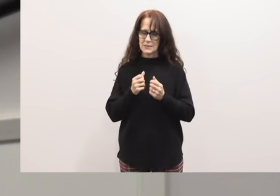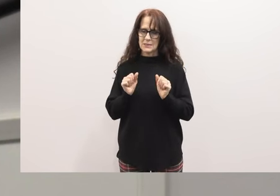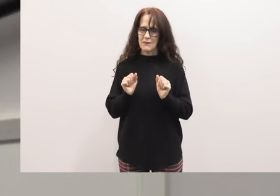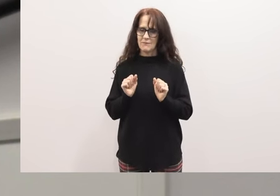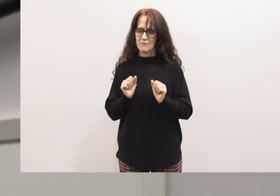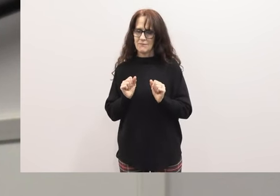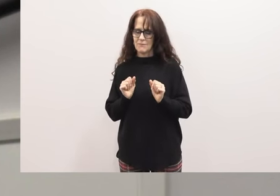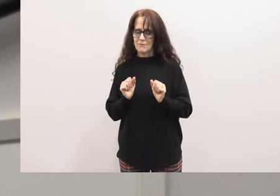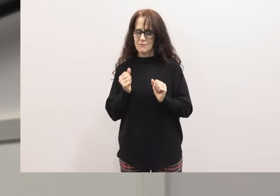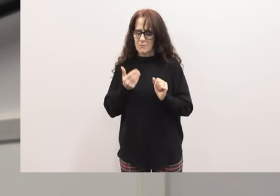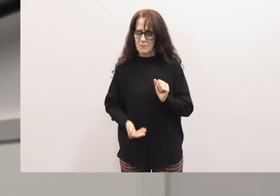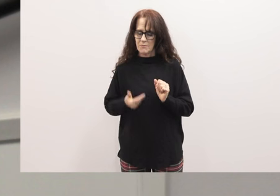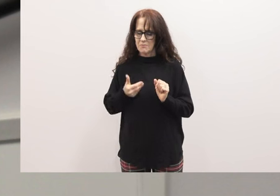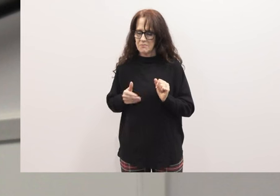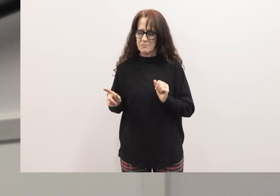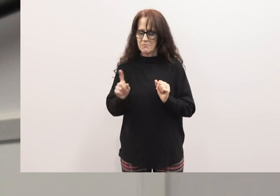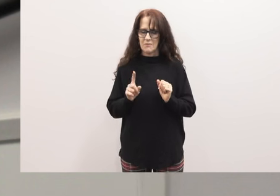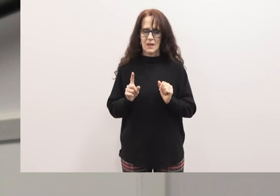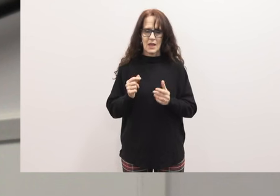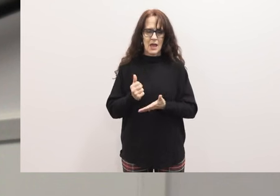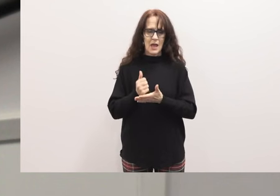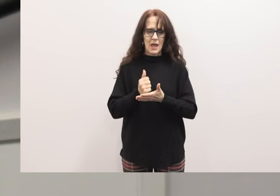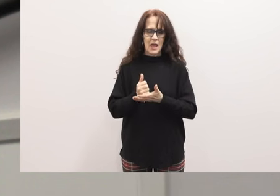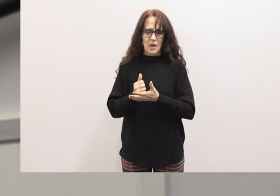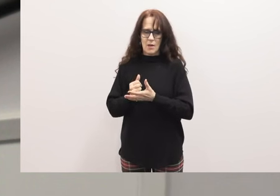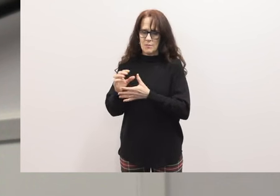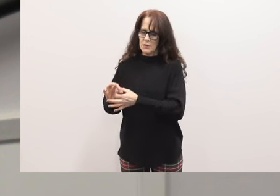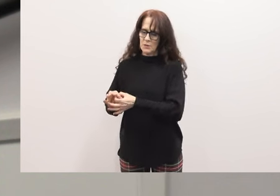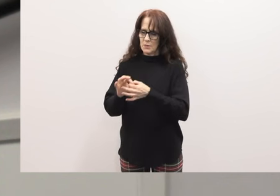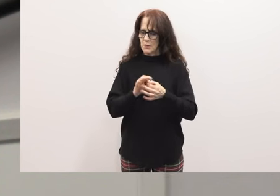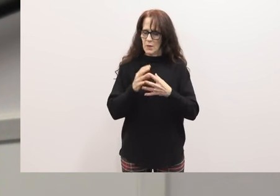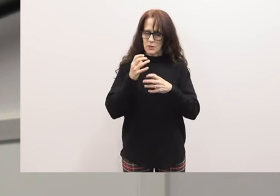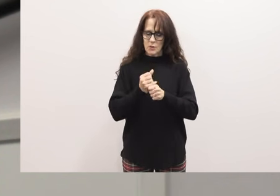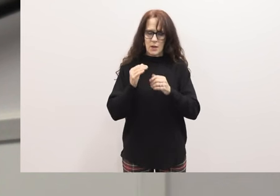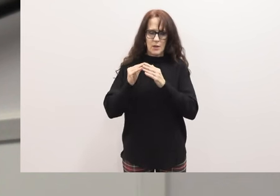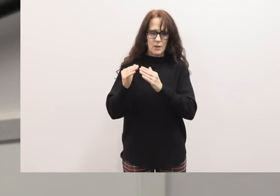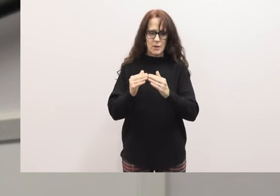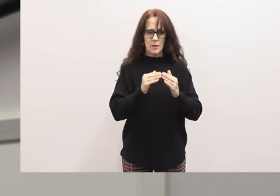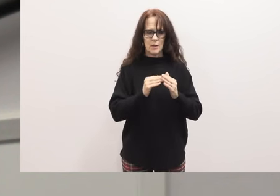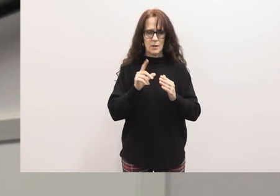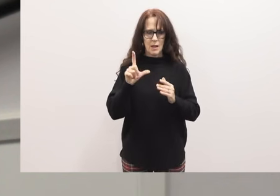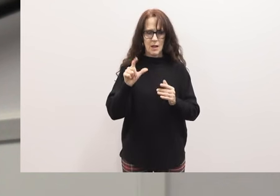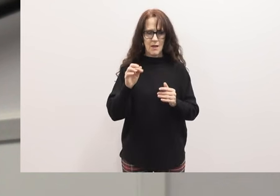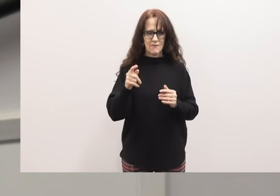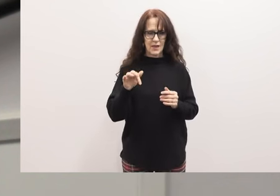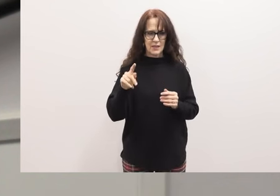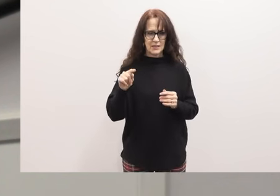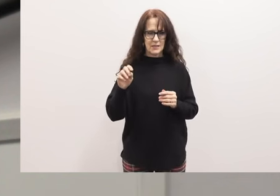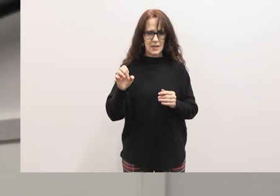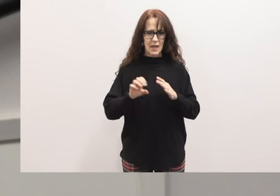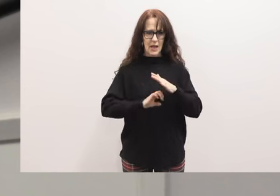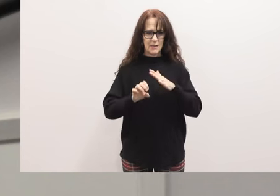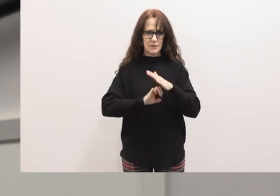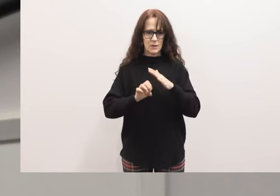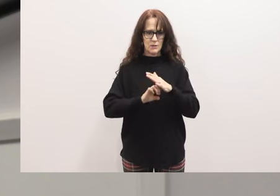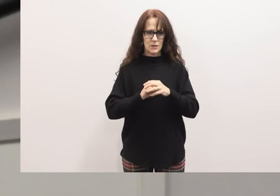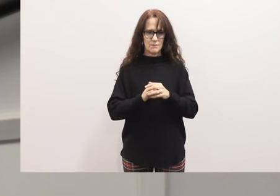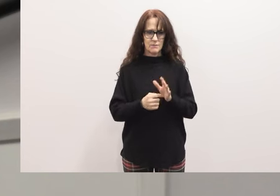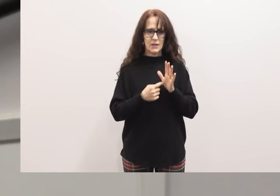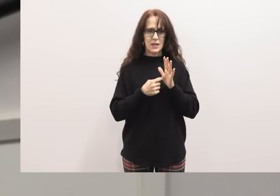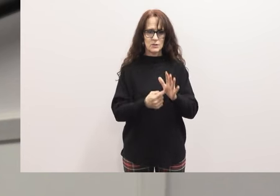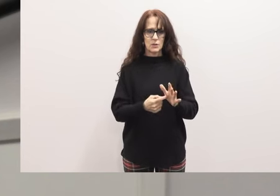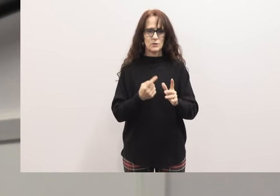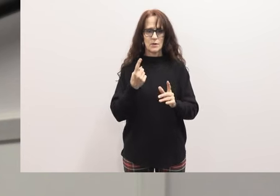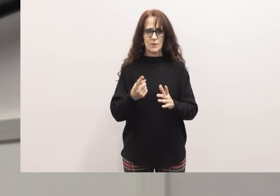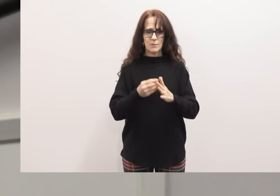routes. Each interaction served to foster a stronger sense of trust and community within Lafayette Elementary, and that is an illustration from